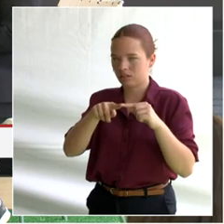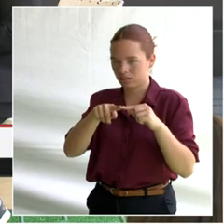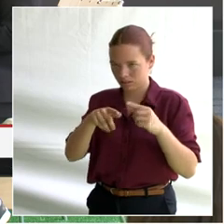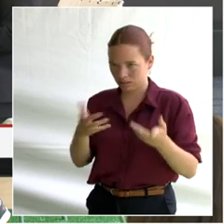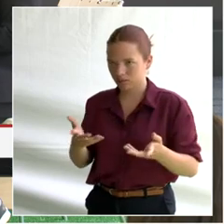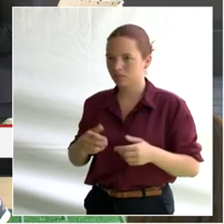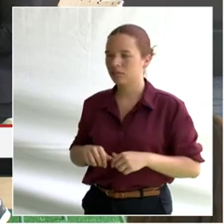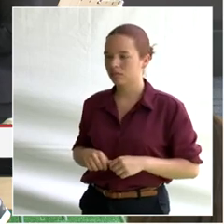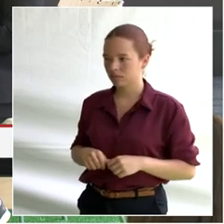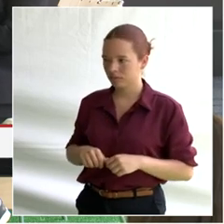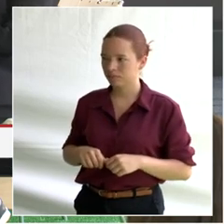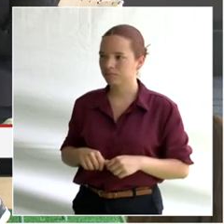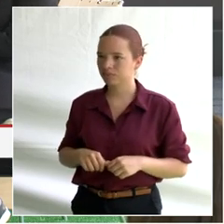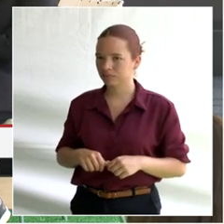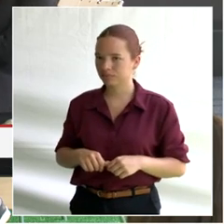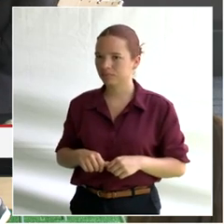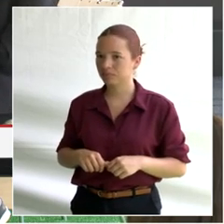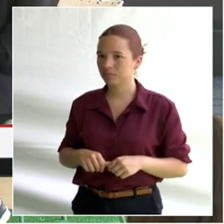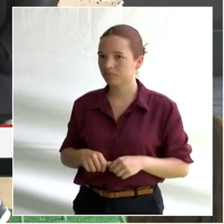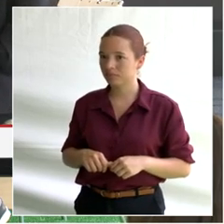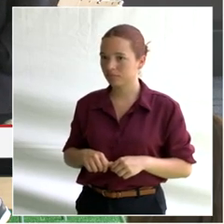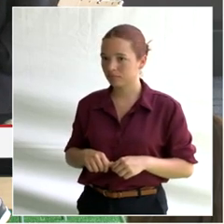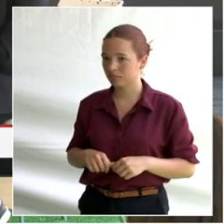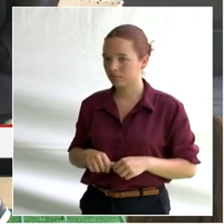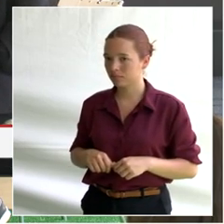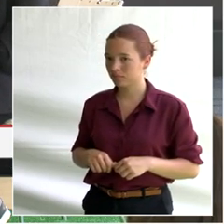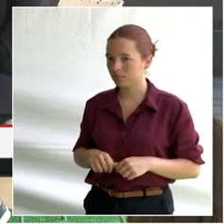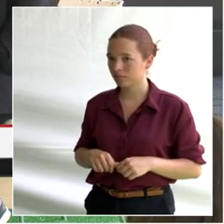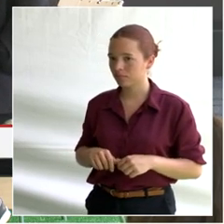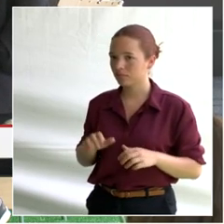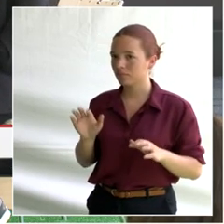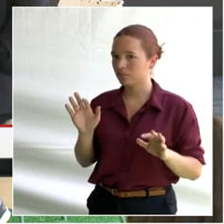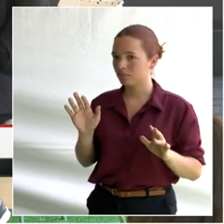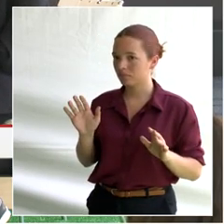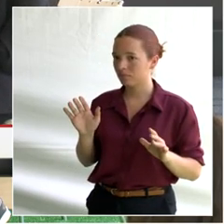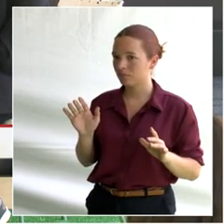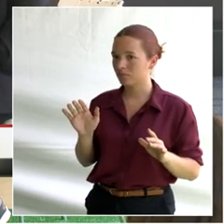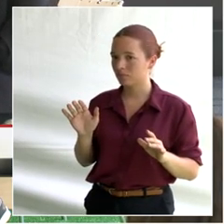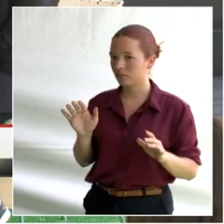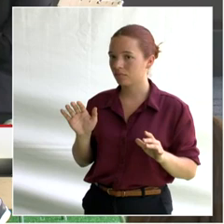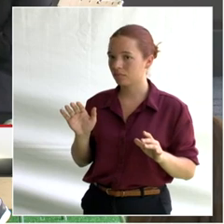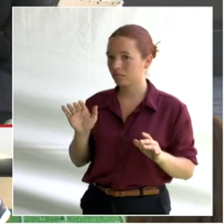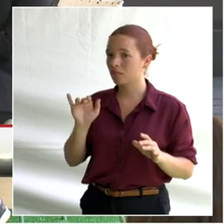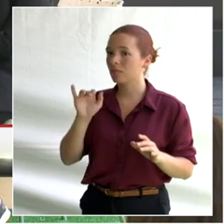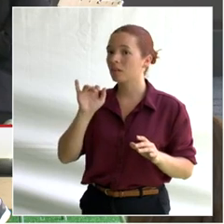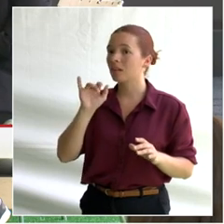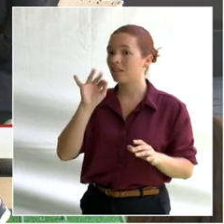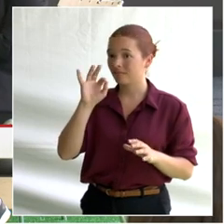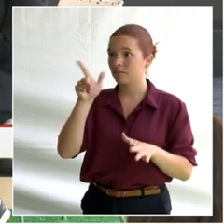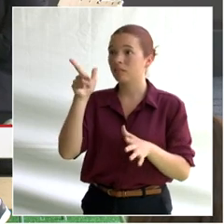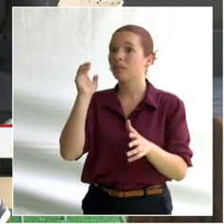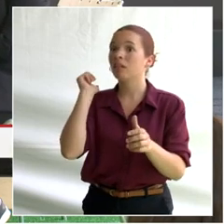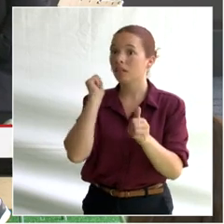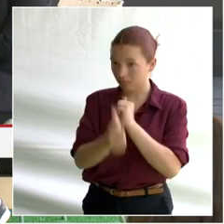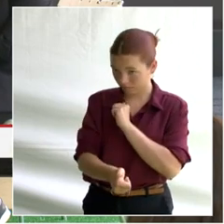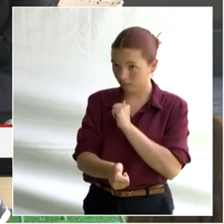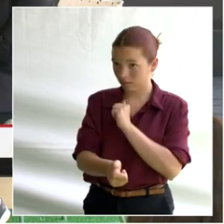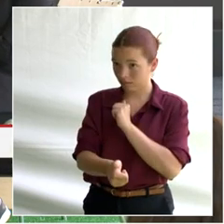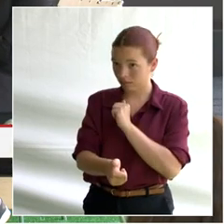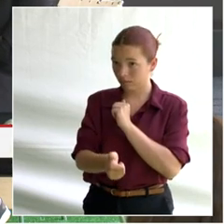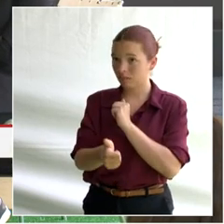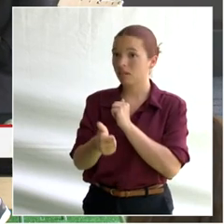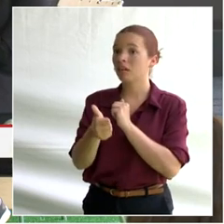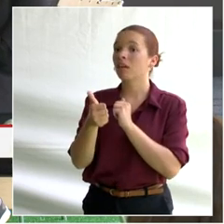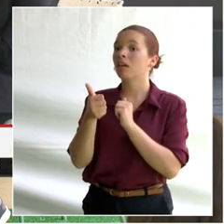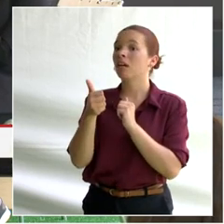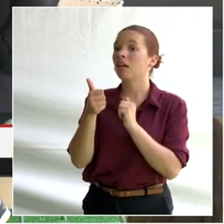2020 Australian Open champion Sophia Kenin if they win their first rounds. That's going to be an epic match. Sophia Kenin finally